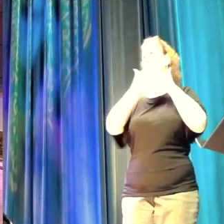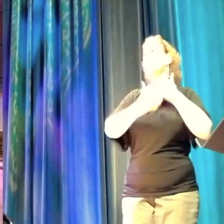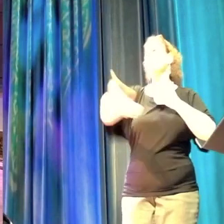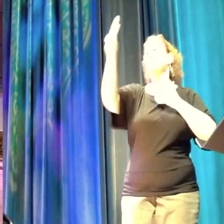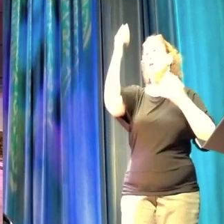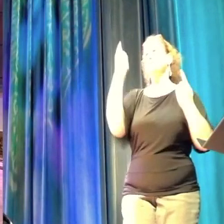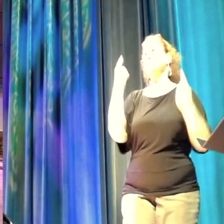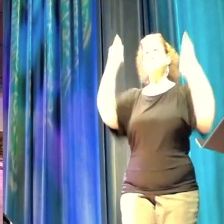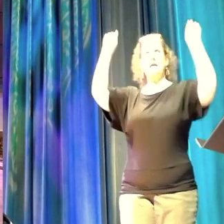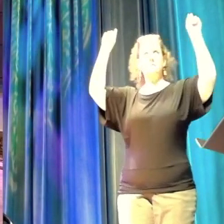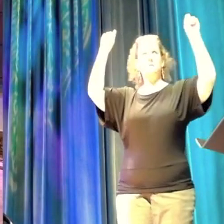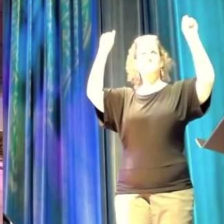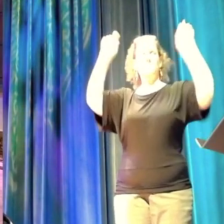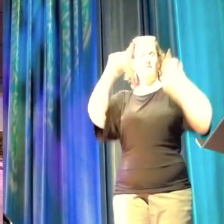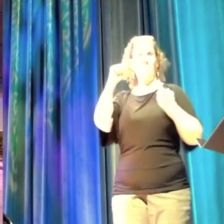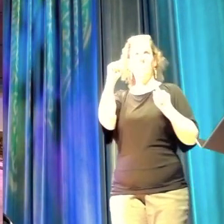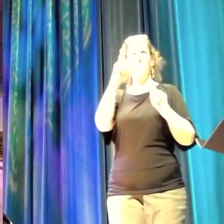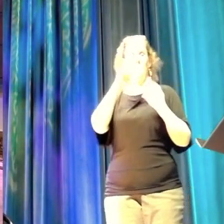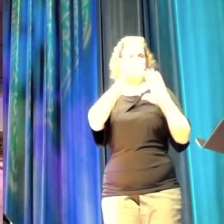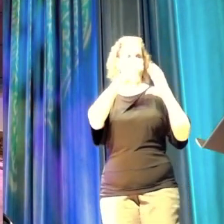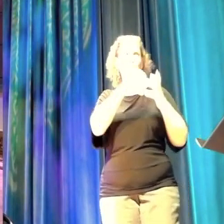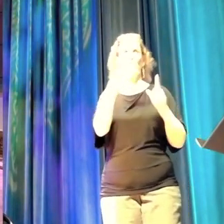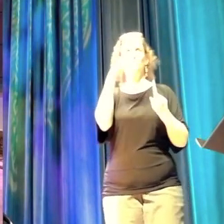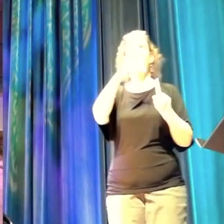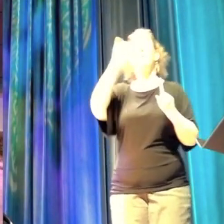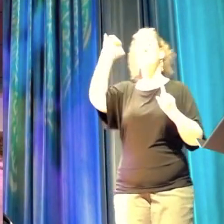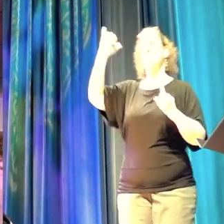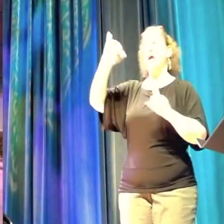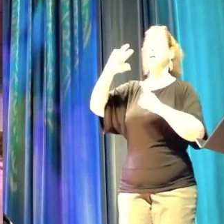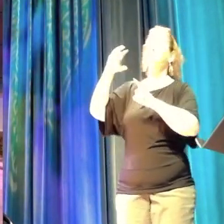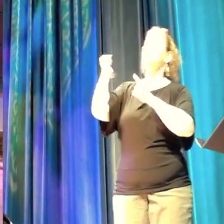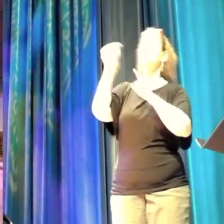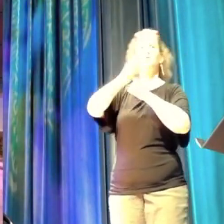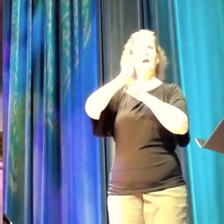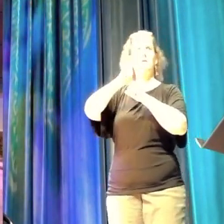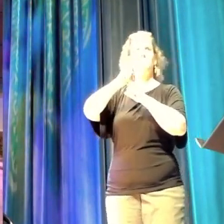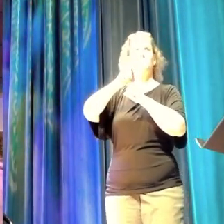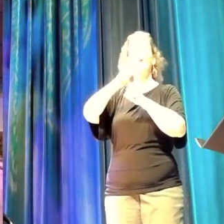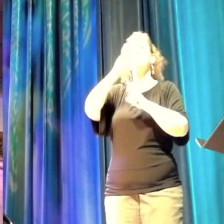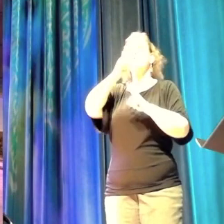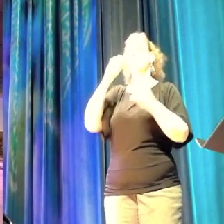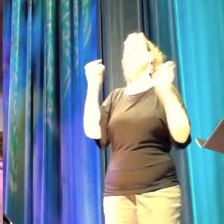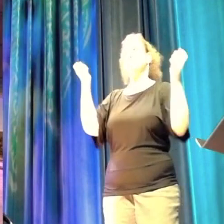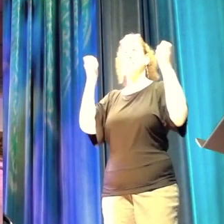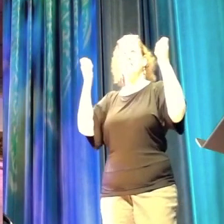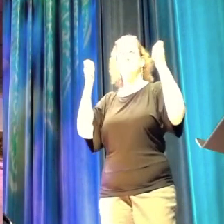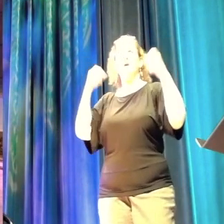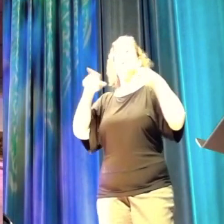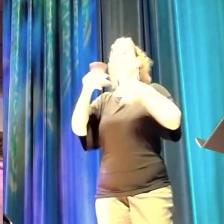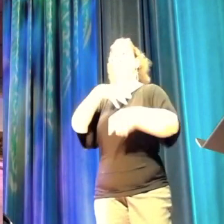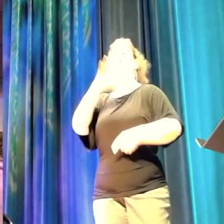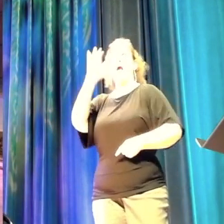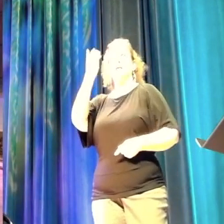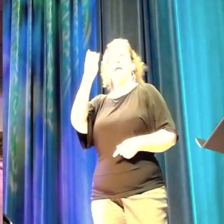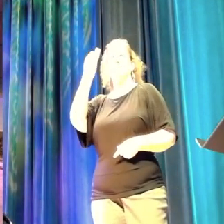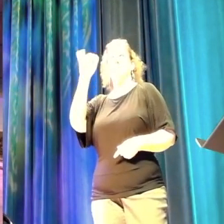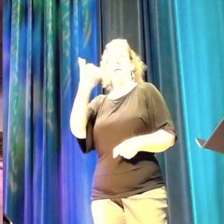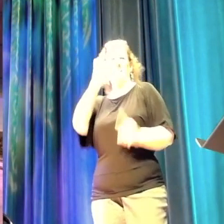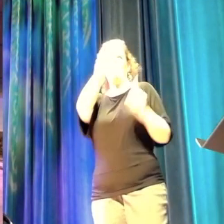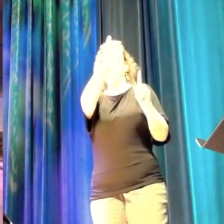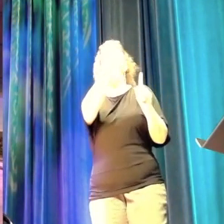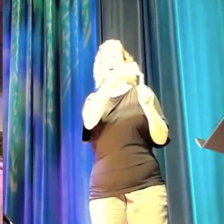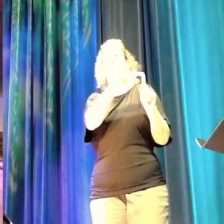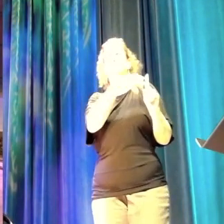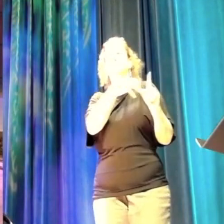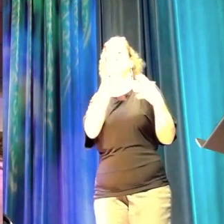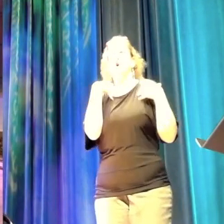think they're the epitome of what we celebrate when we celebrate White Cane Day. The Blind Boys